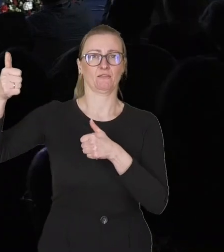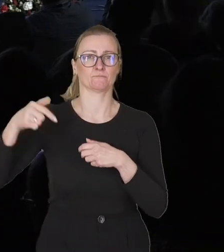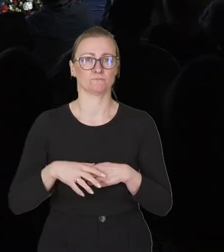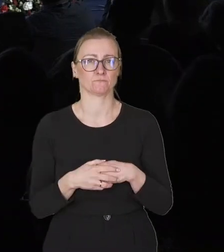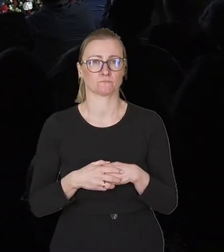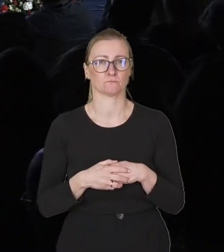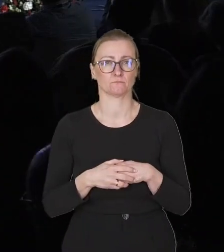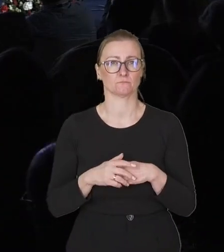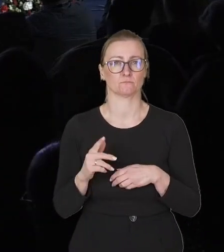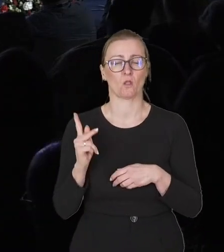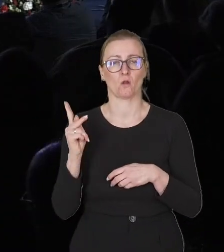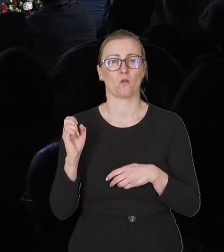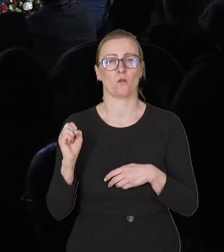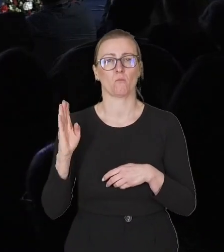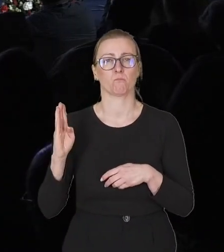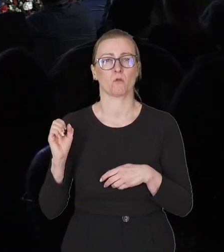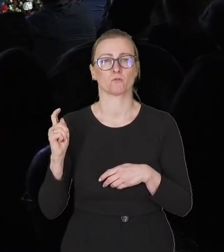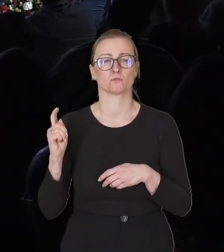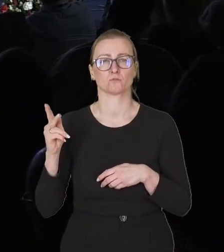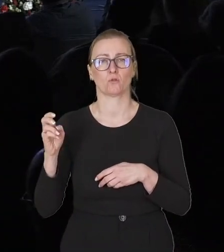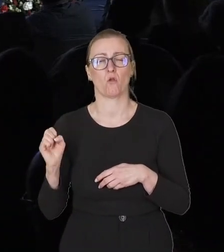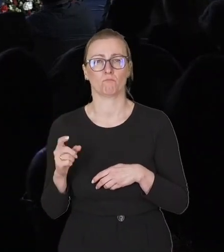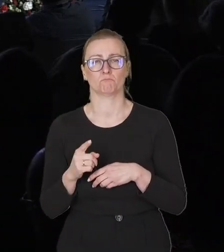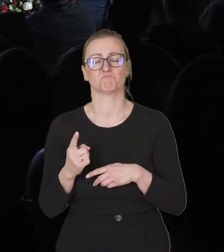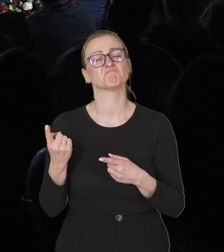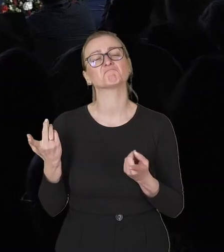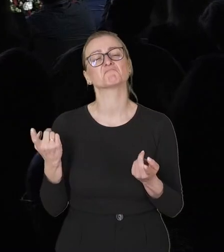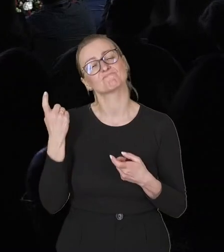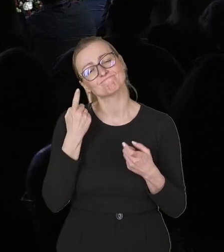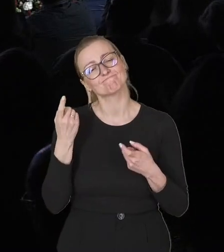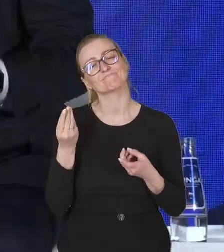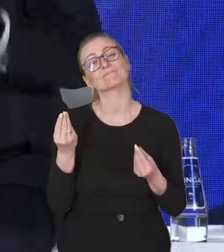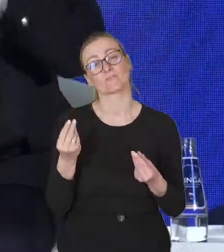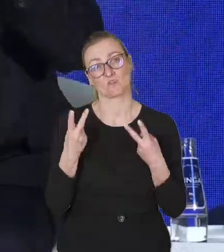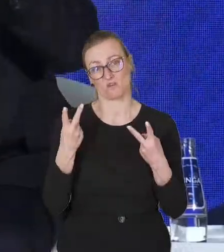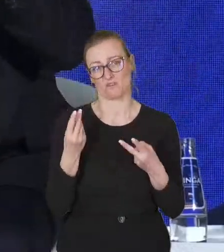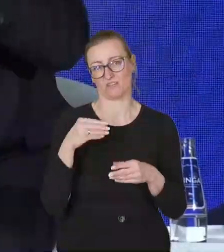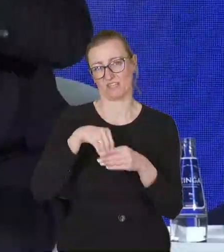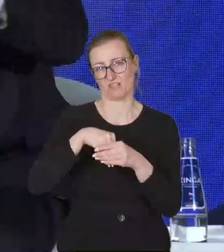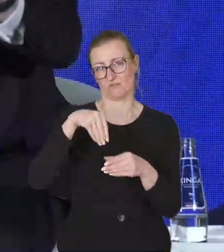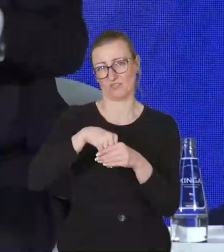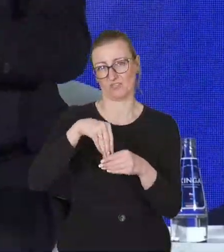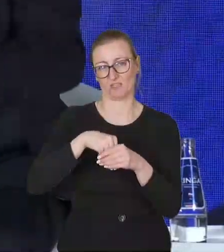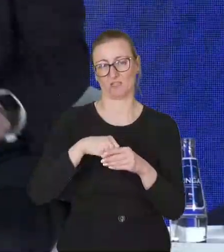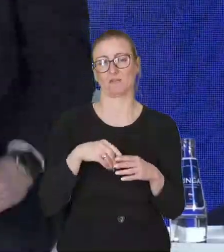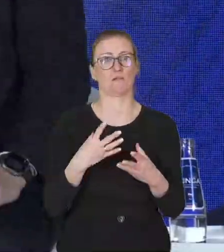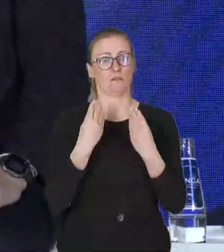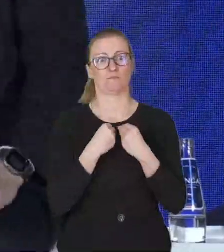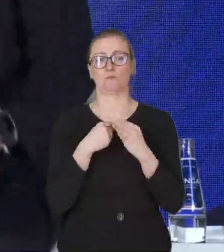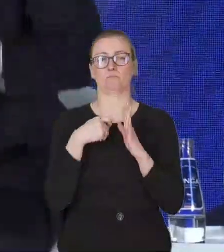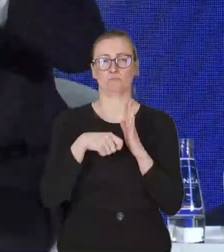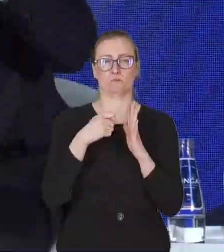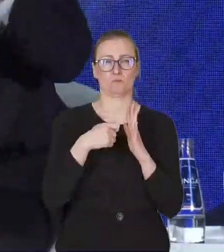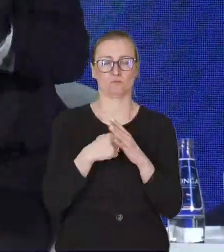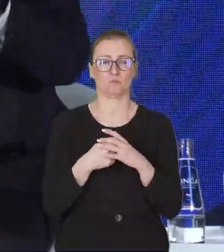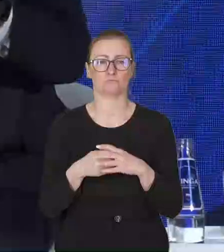cohesion policy project to fund academia, to fund our universities, and specialization on our